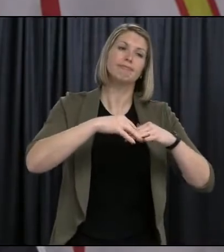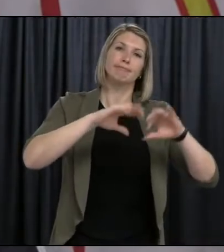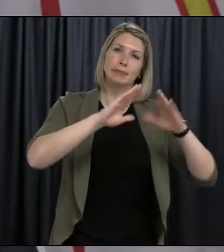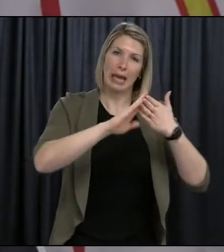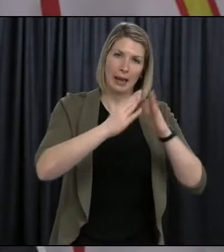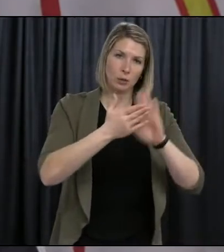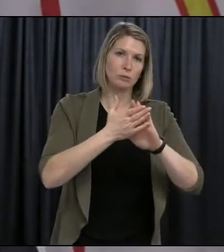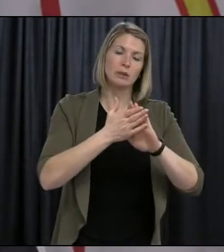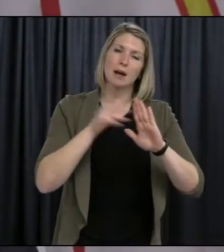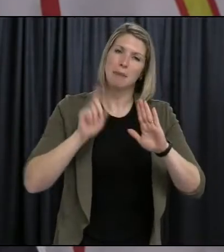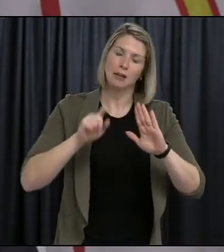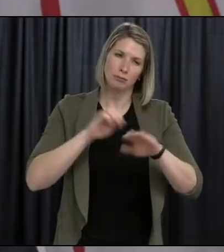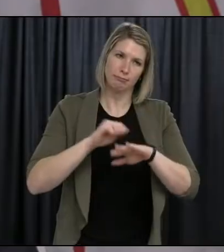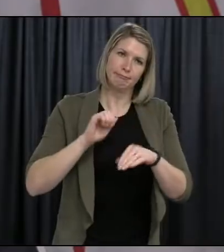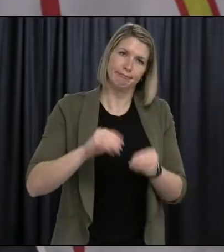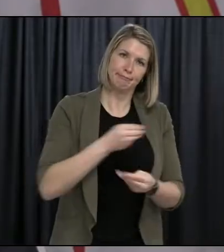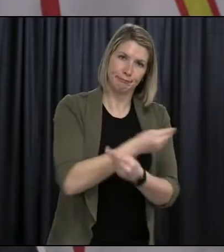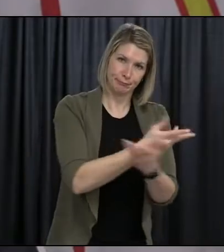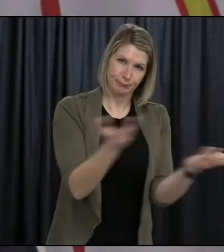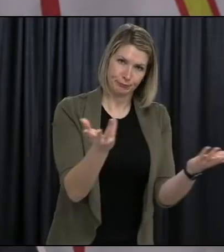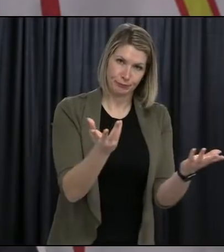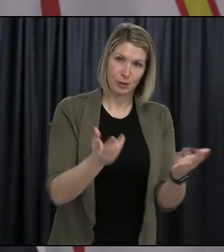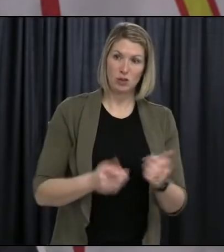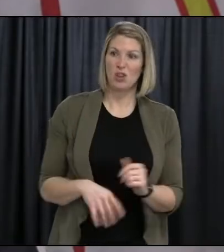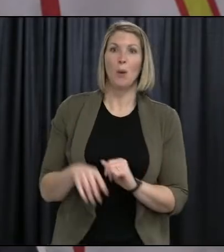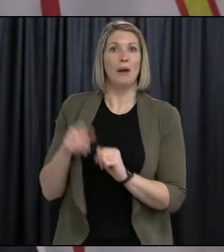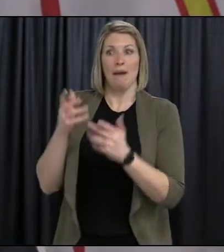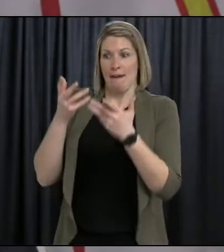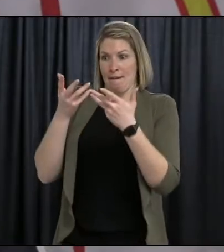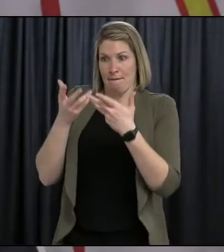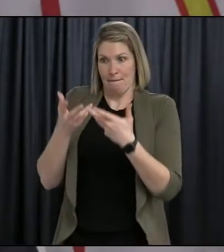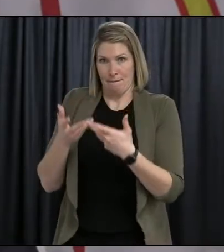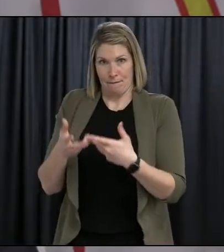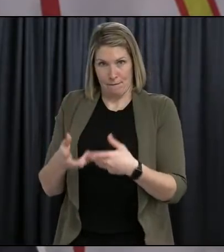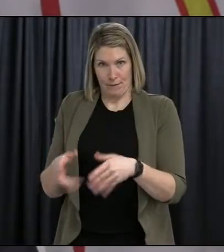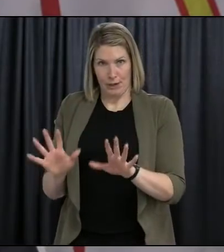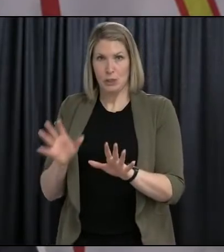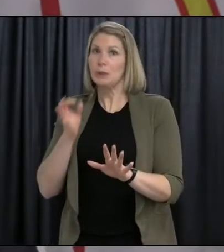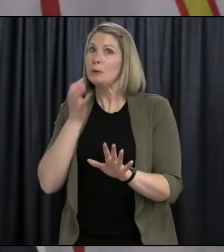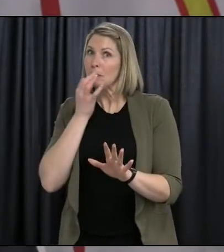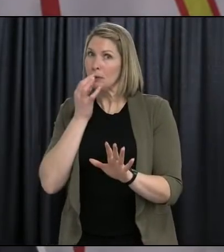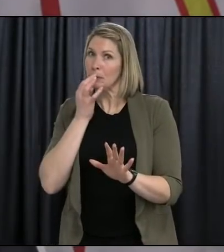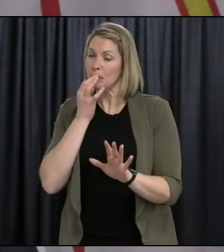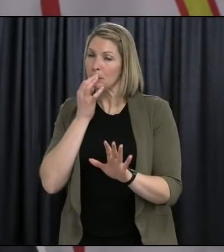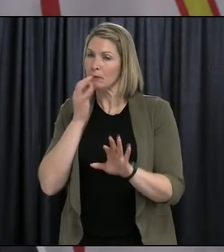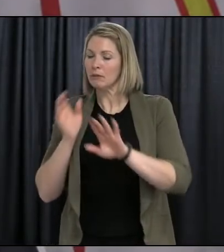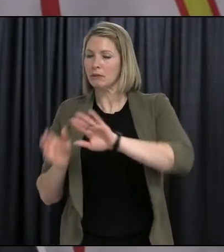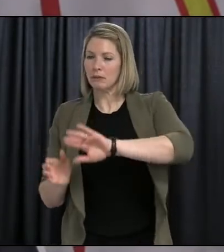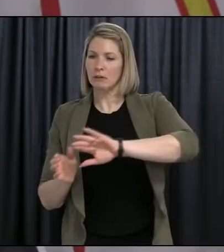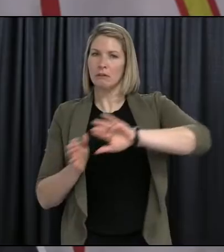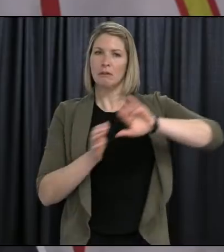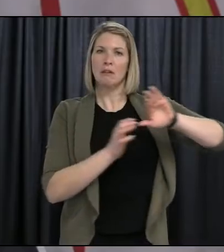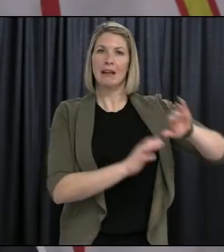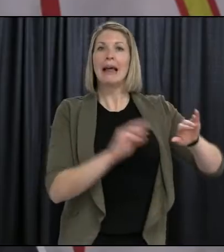down the age groups. So we'll be trying to vaccinate people who